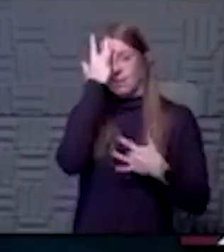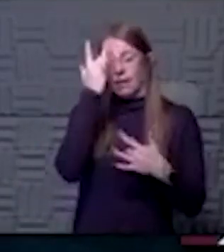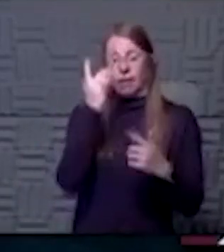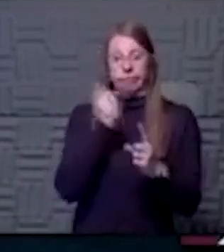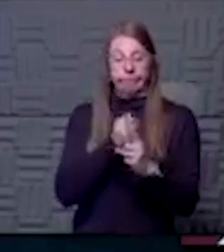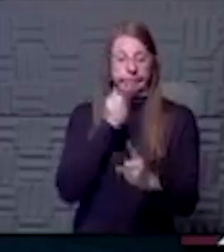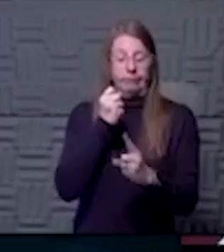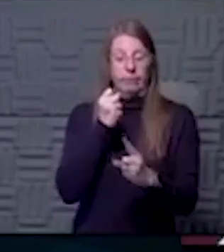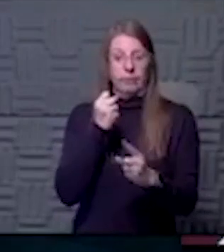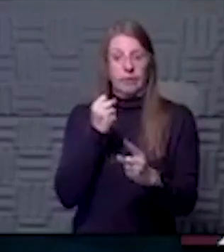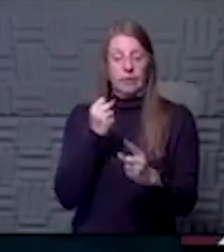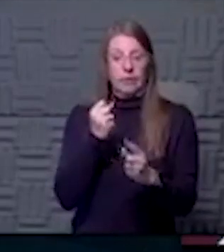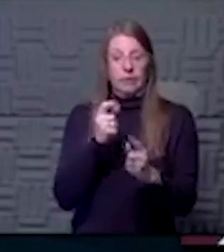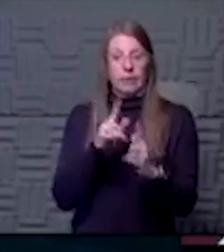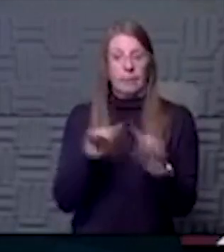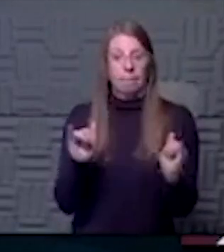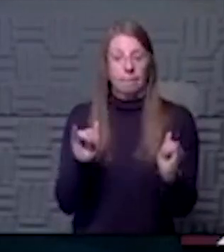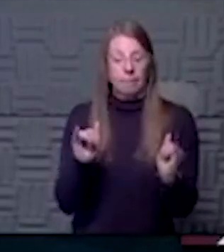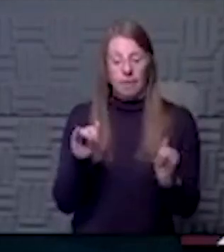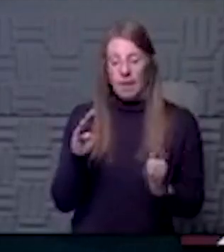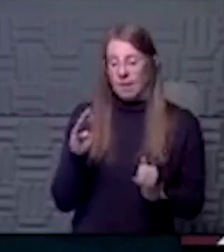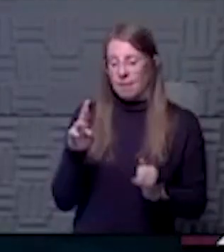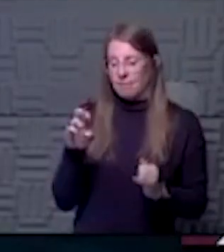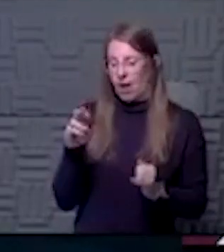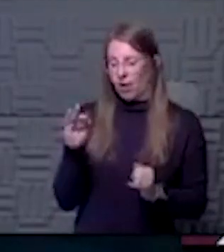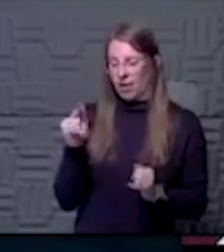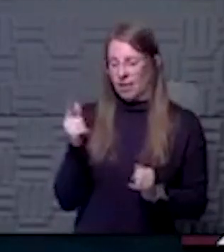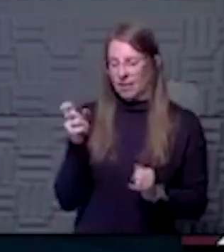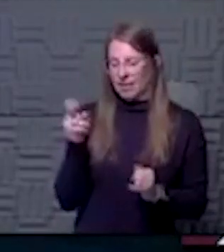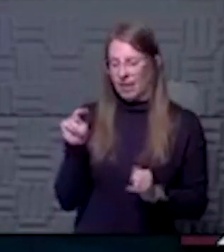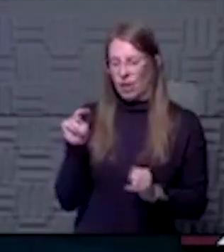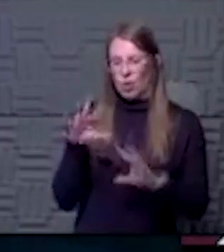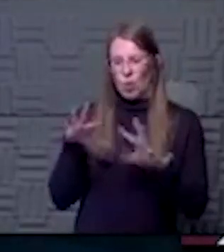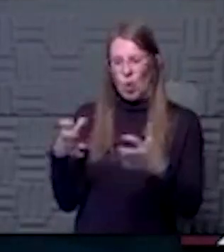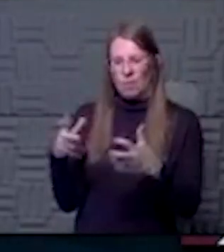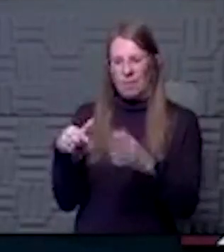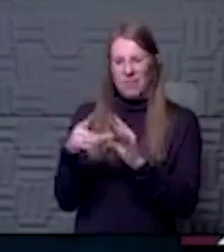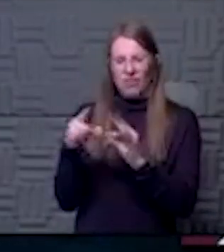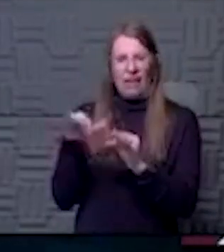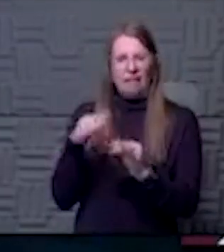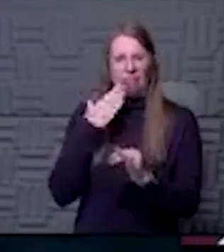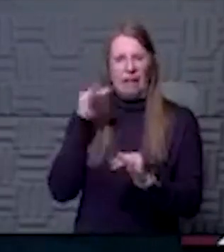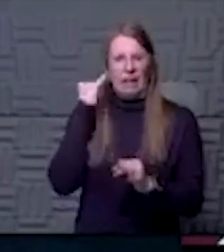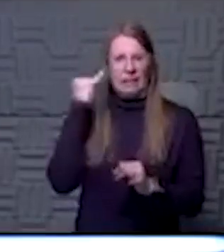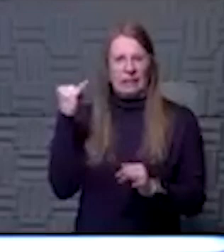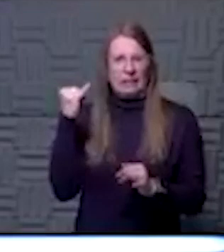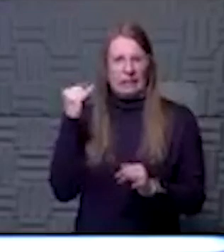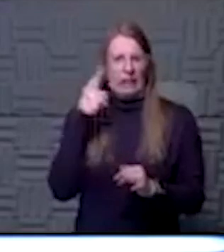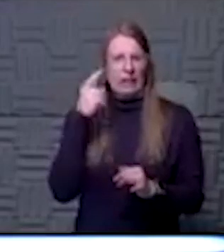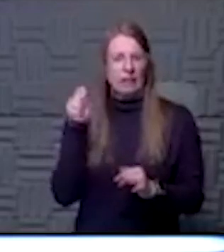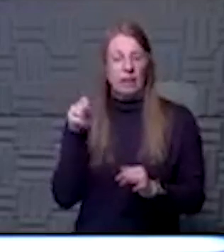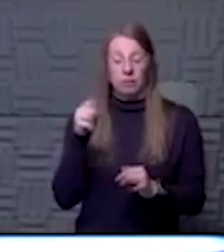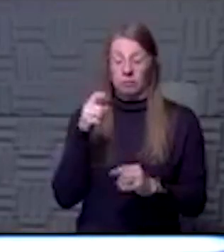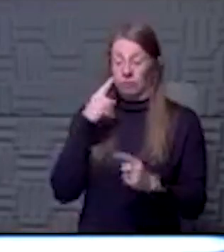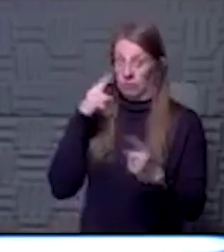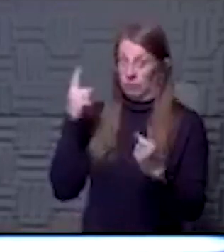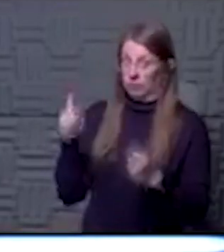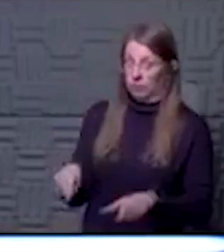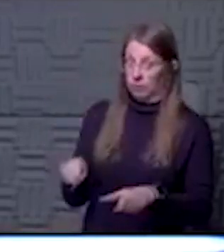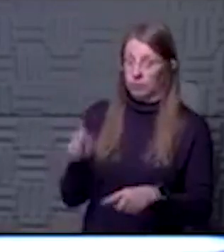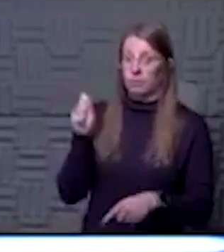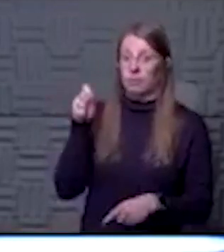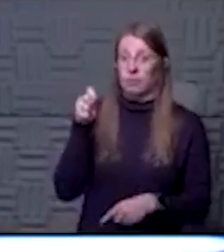the Barrington group kind of said something about that. That seems like an incredibly bad idea to me. I would absolutely agree.